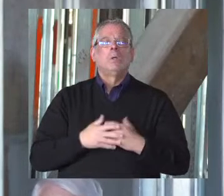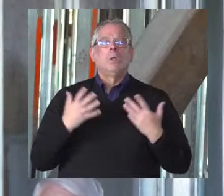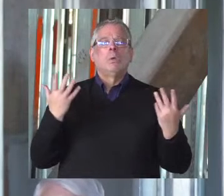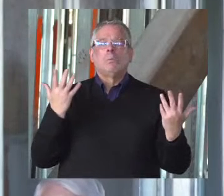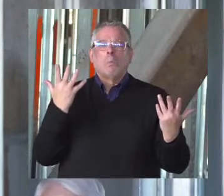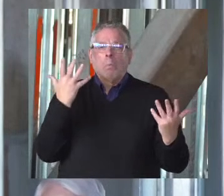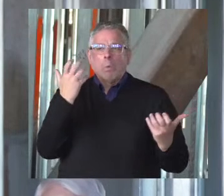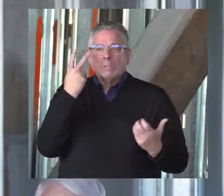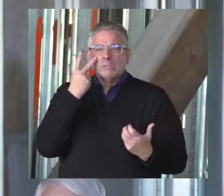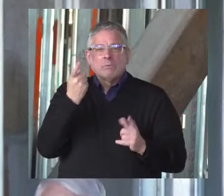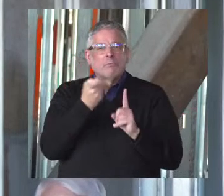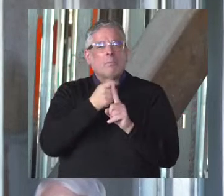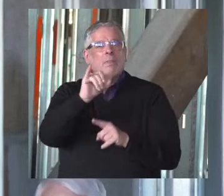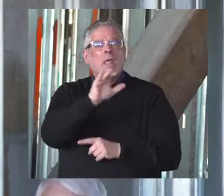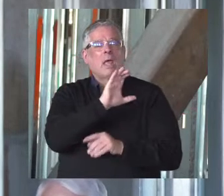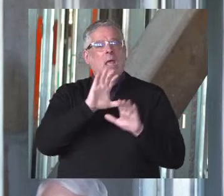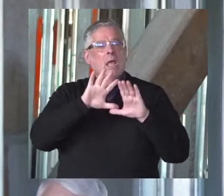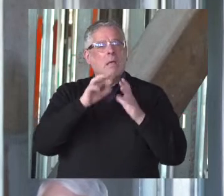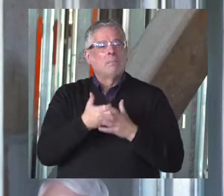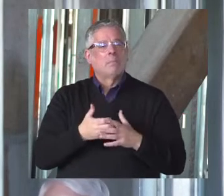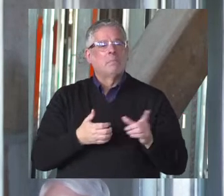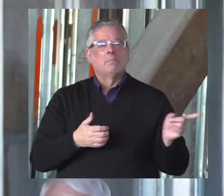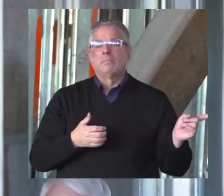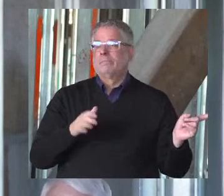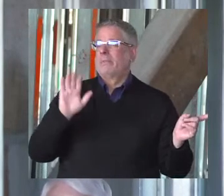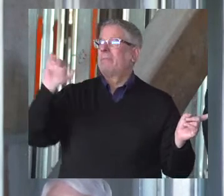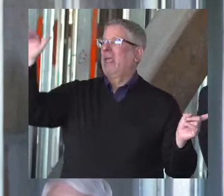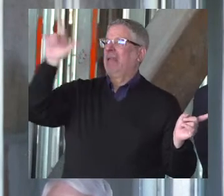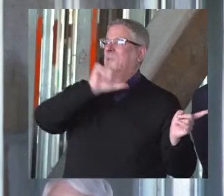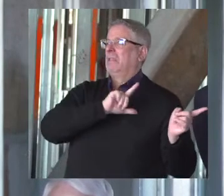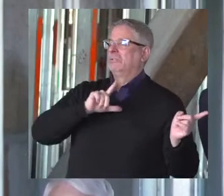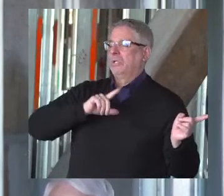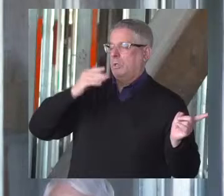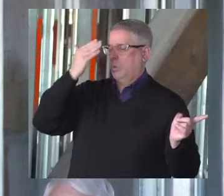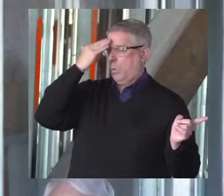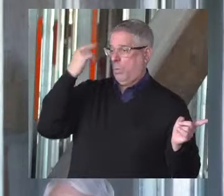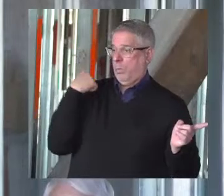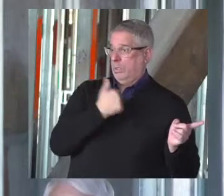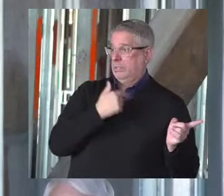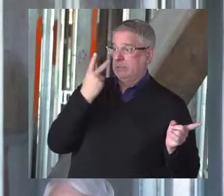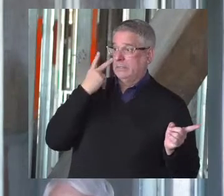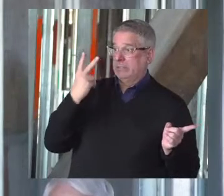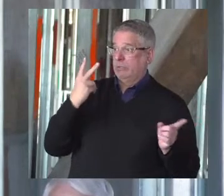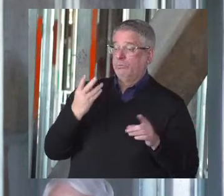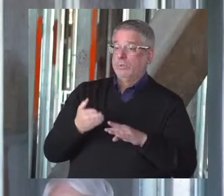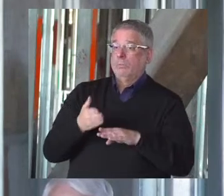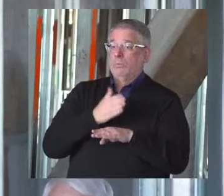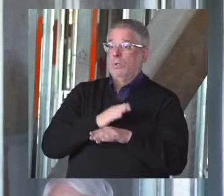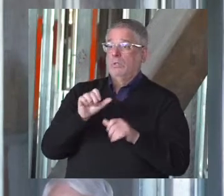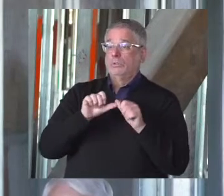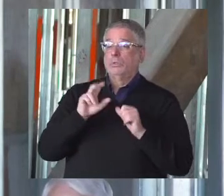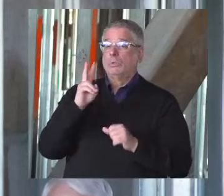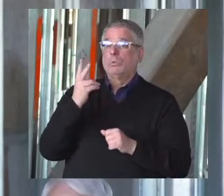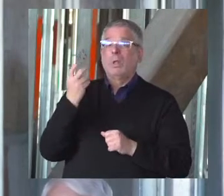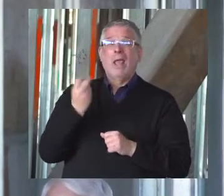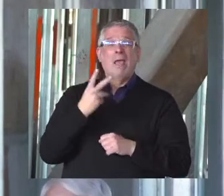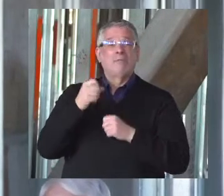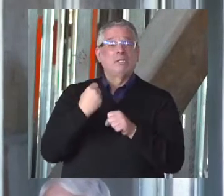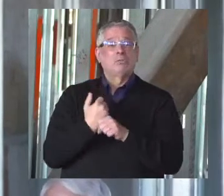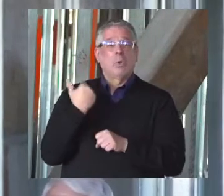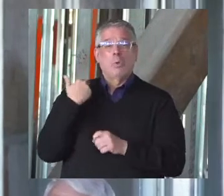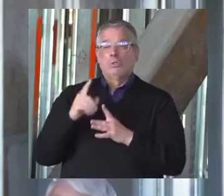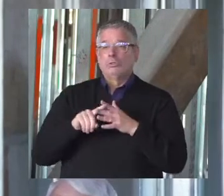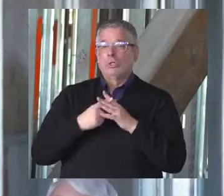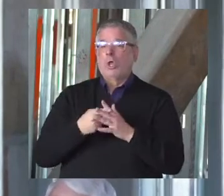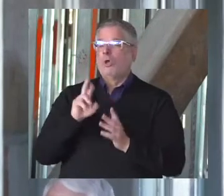out of that committee? Well, I'll leave that to the legislature. I just know what we're seeing. We're seeing real progress in this space. 2.5 years ago, we launched a